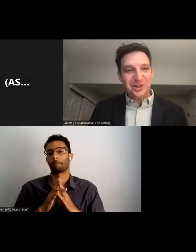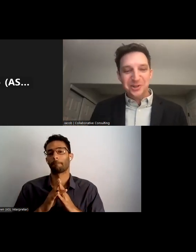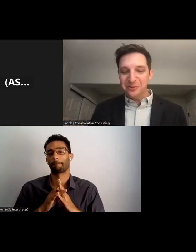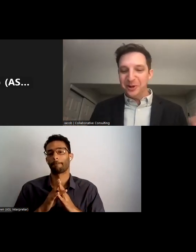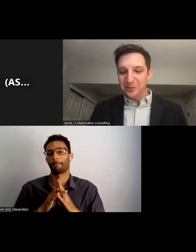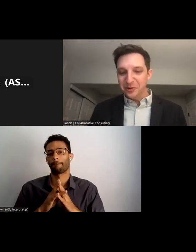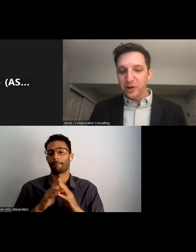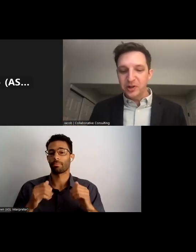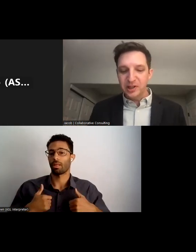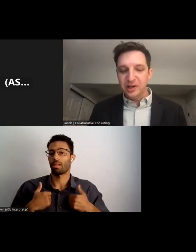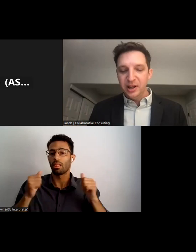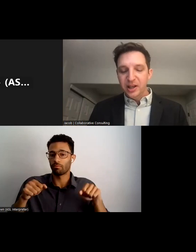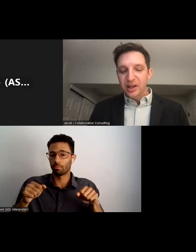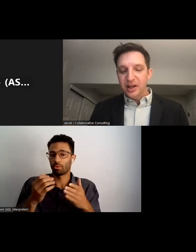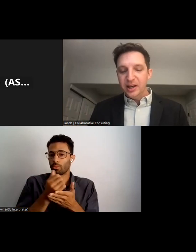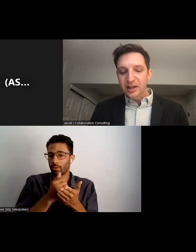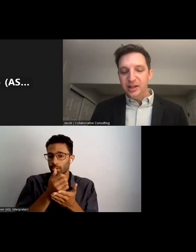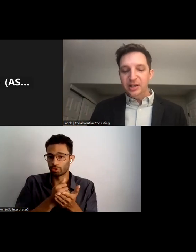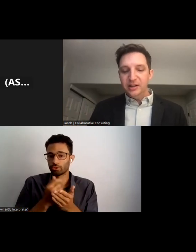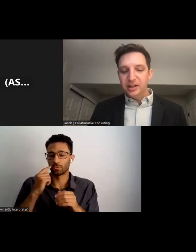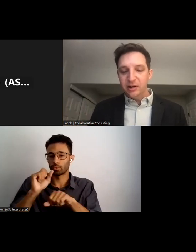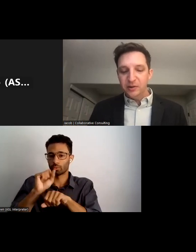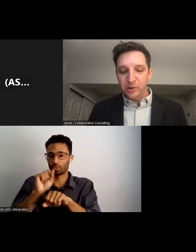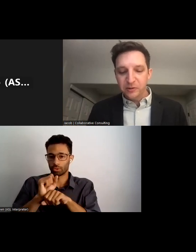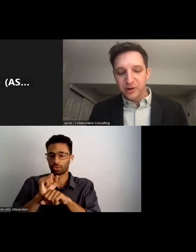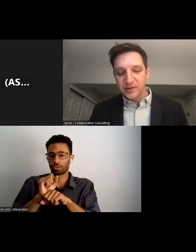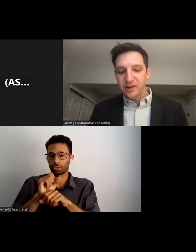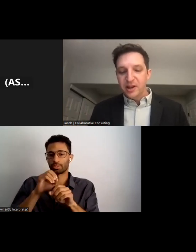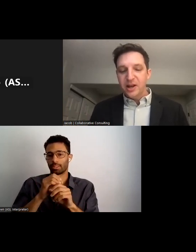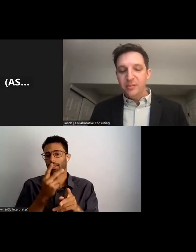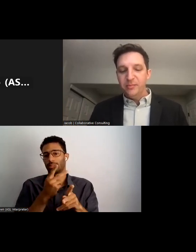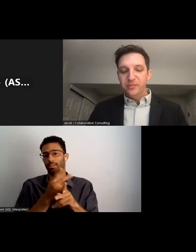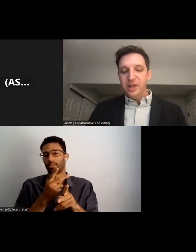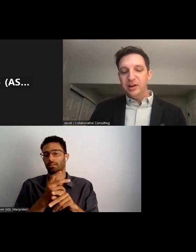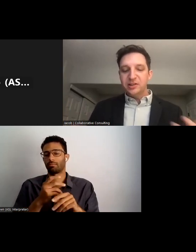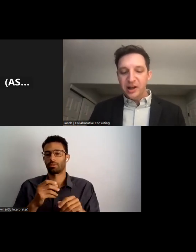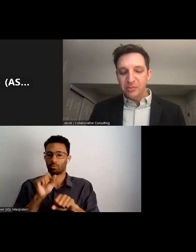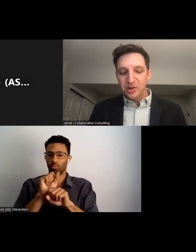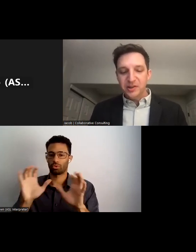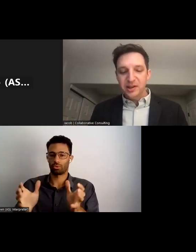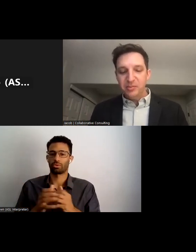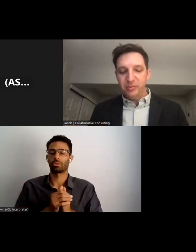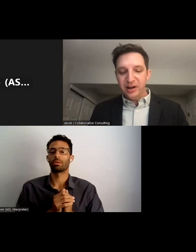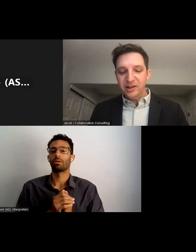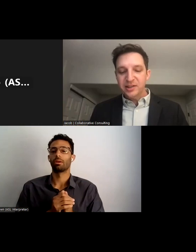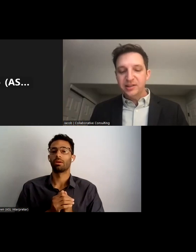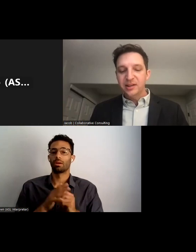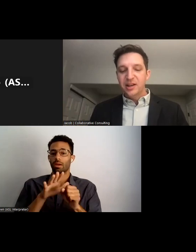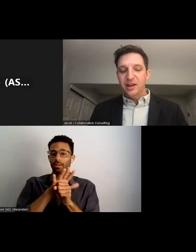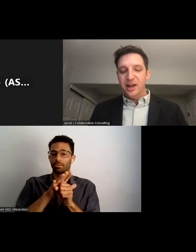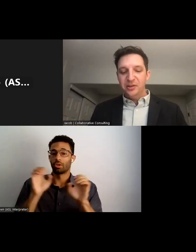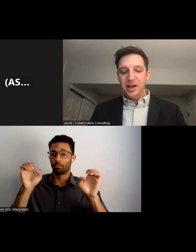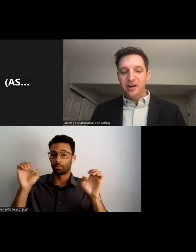livable wages for workers in the caregiving workforce, areas around emergency